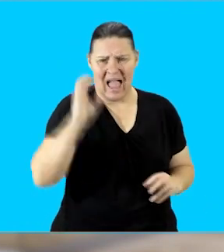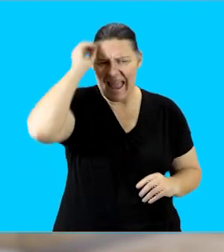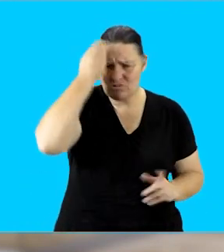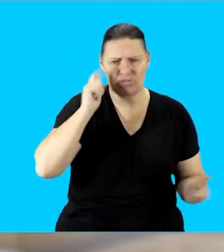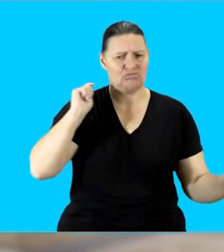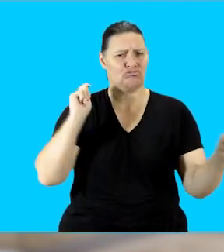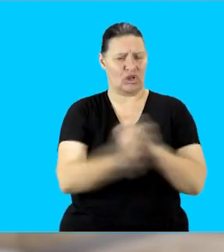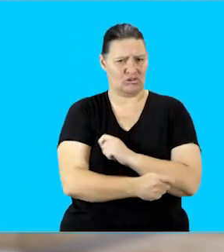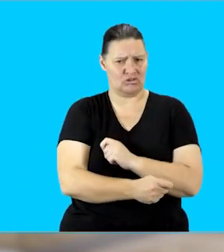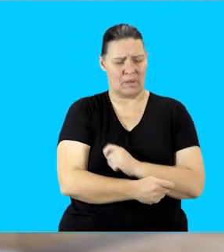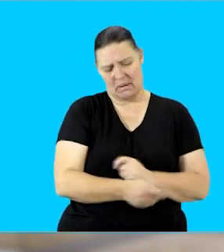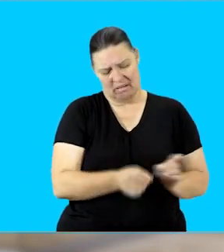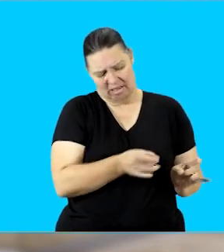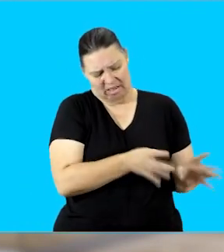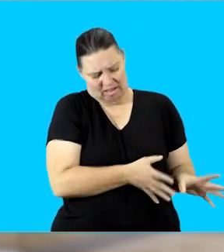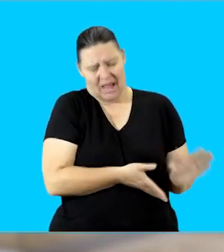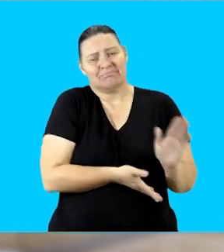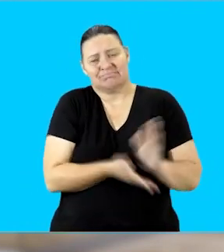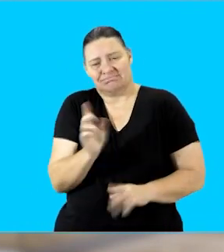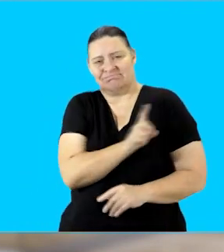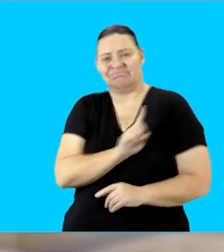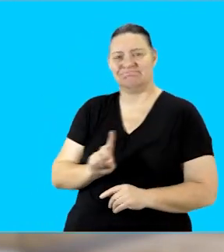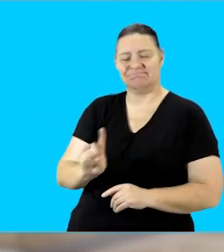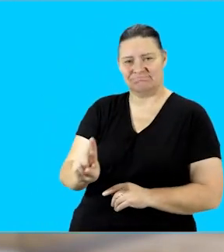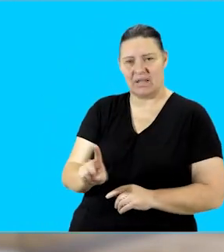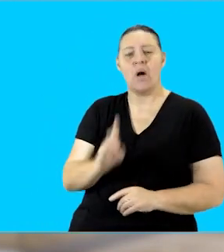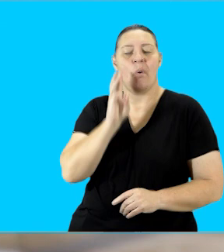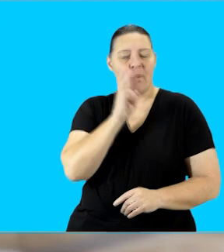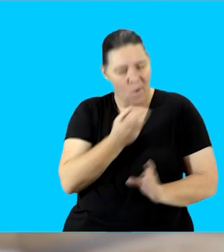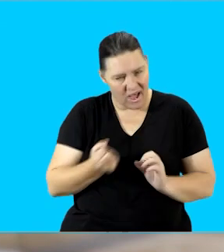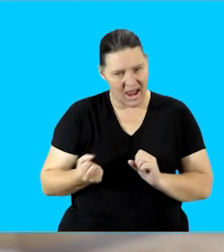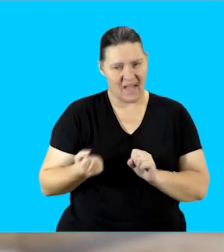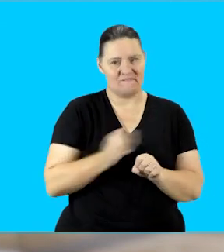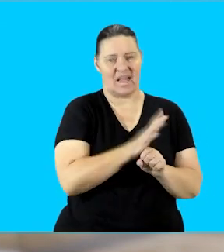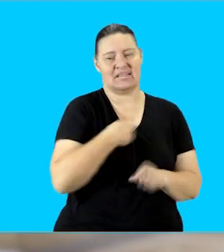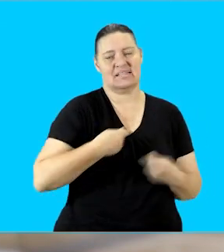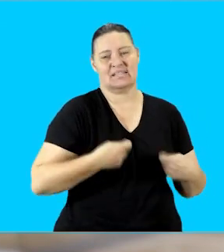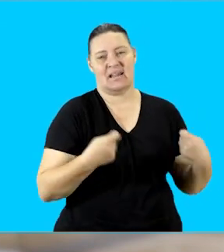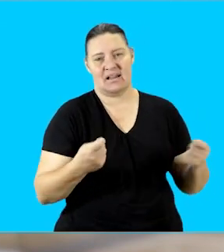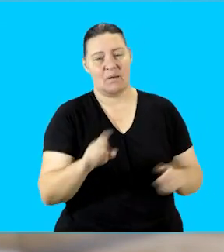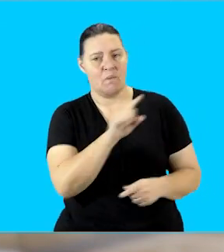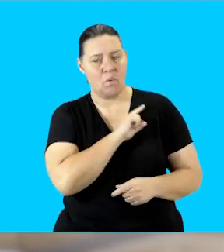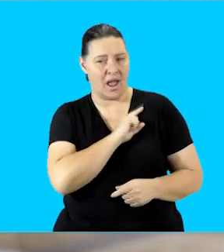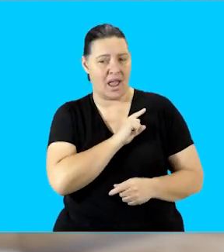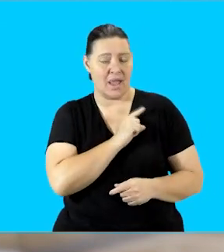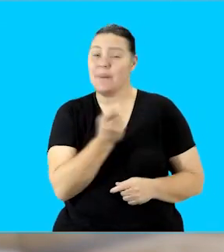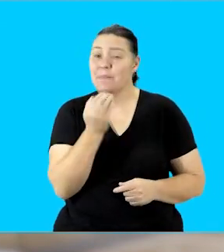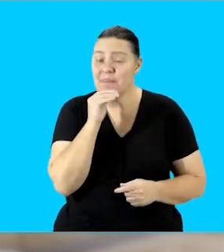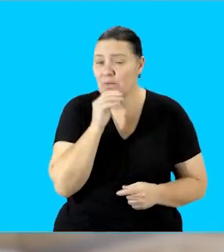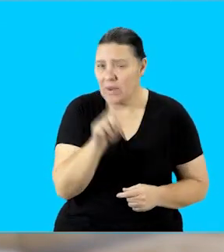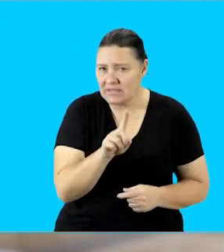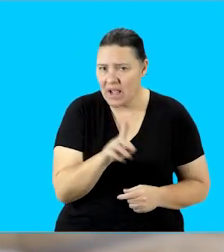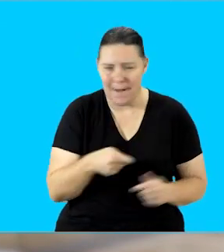from liking our product, obviously that is going to affect our sales, because now it simply means that they will be buying less of